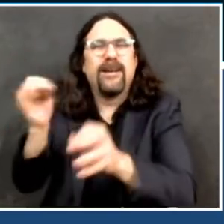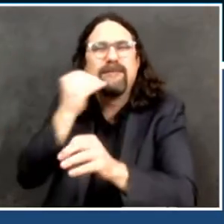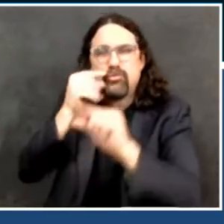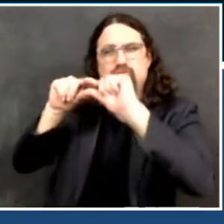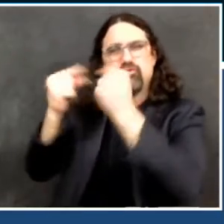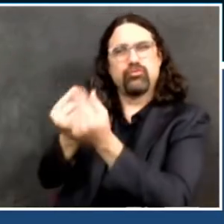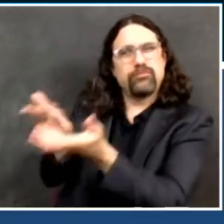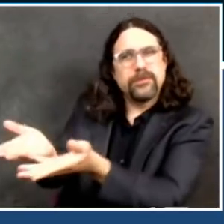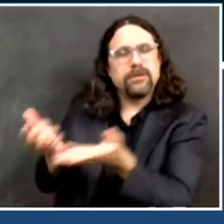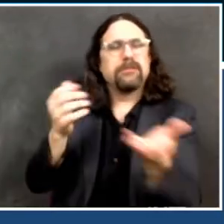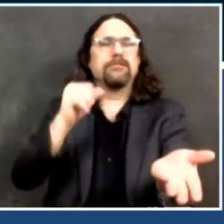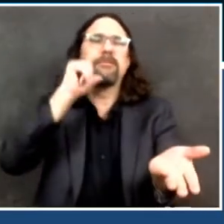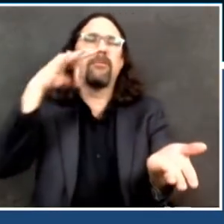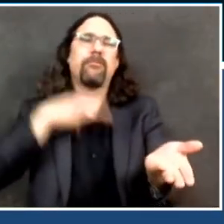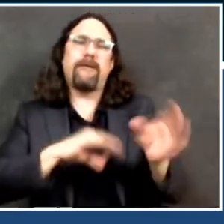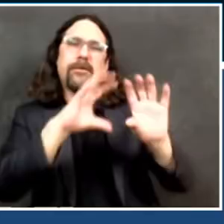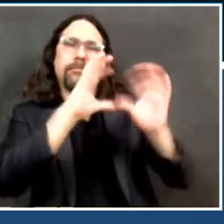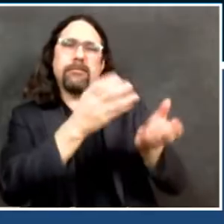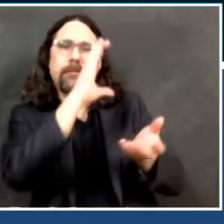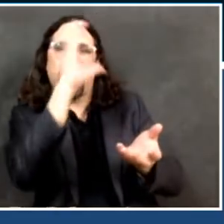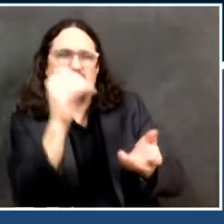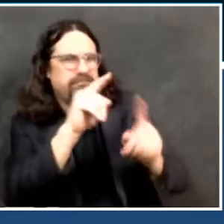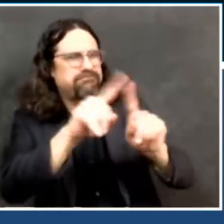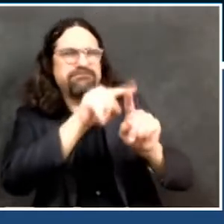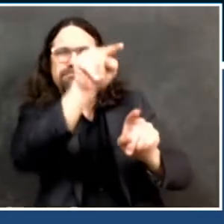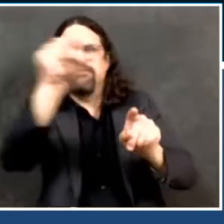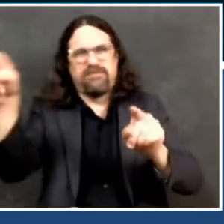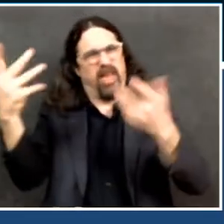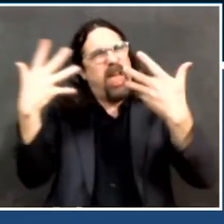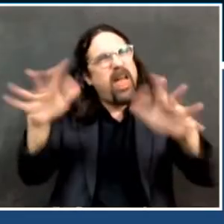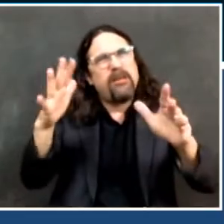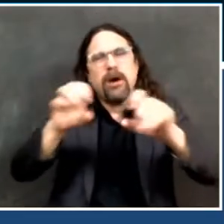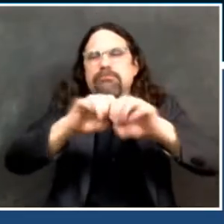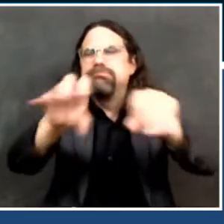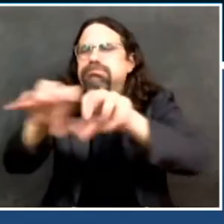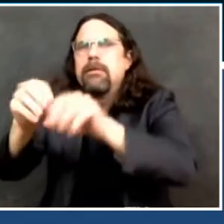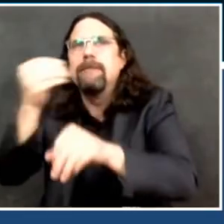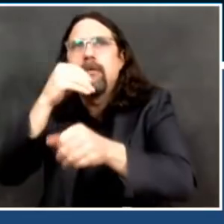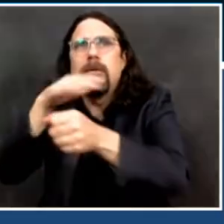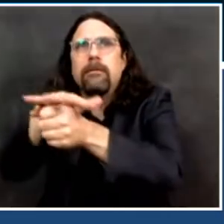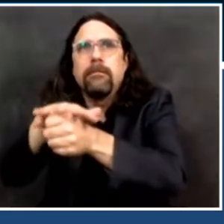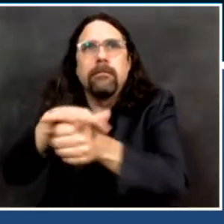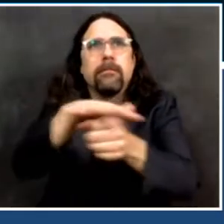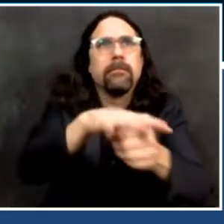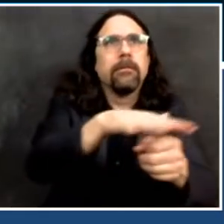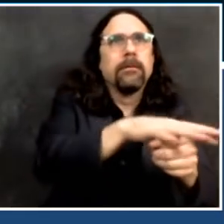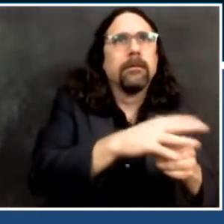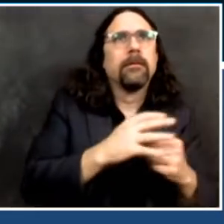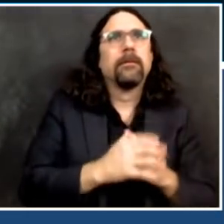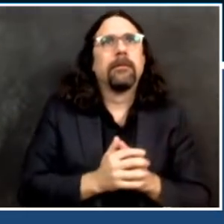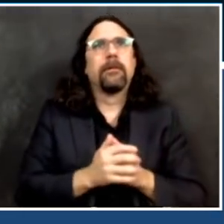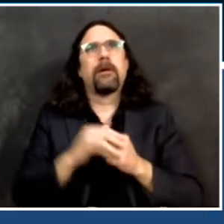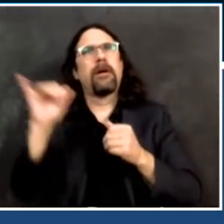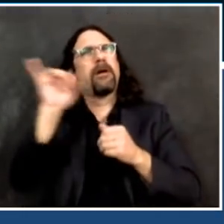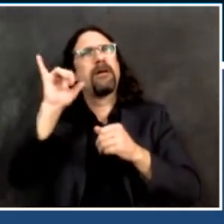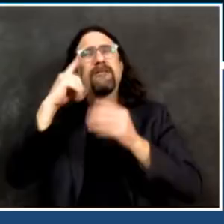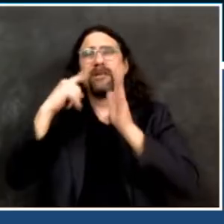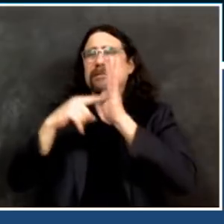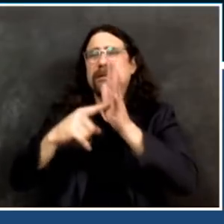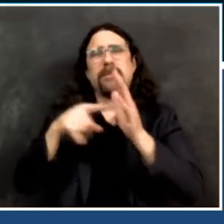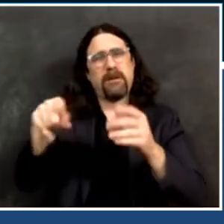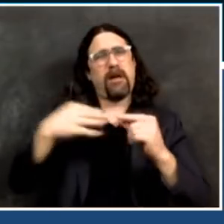the compassionate approach that we take as New Yorkers to those in need. We'll be building on all of